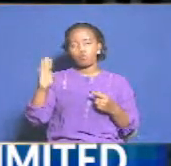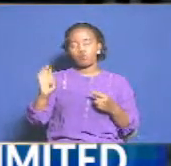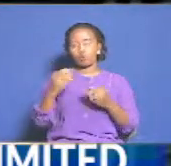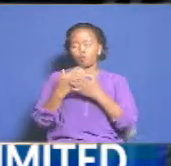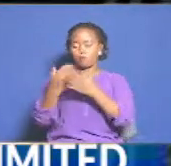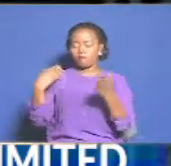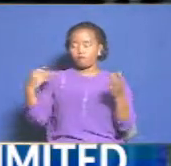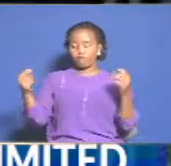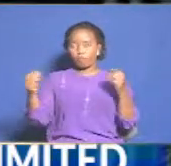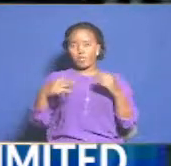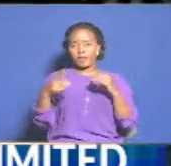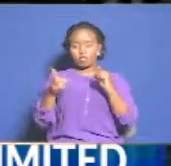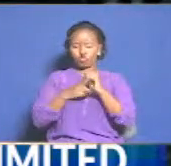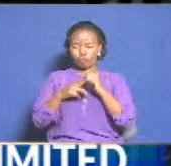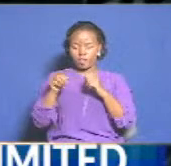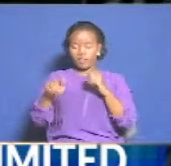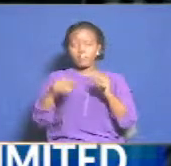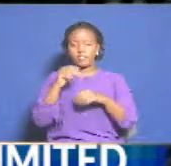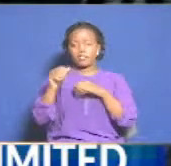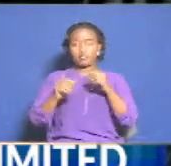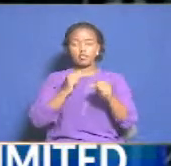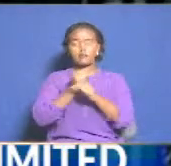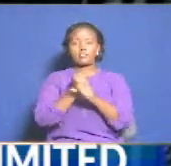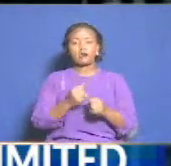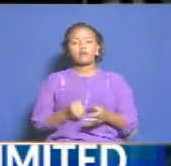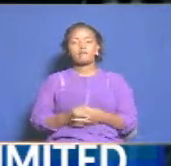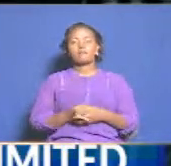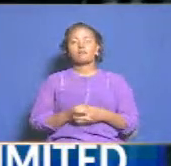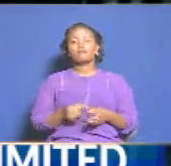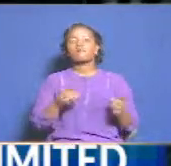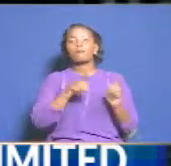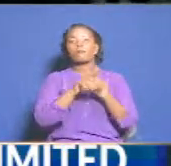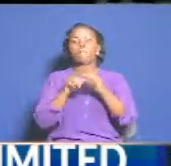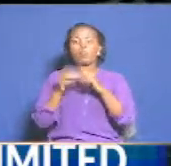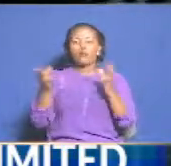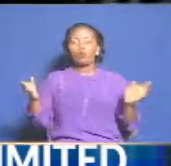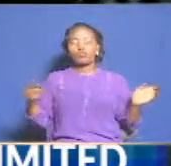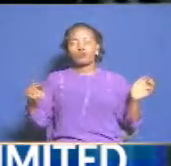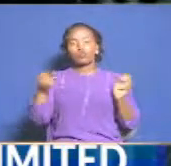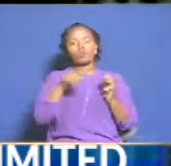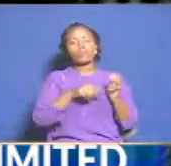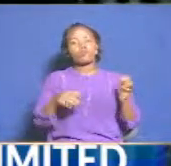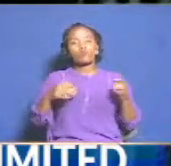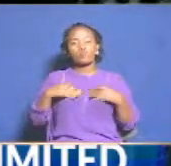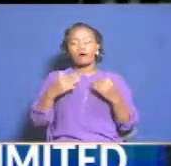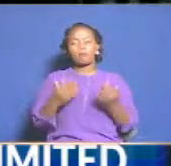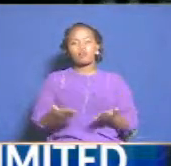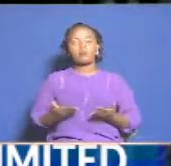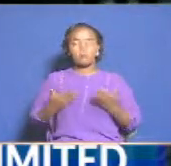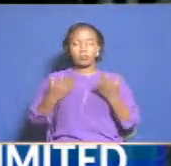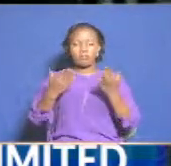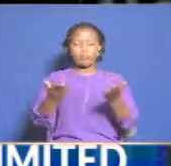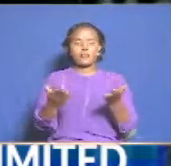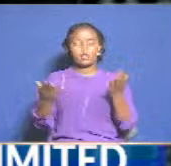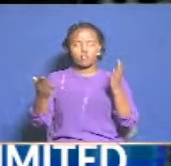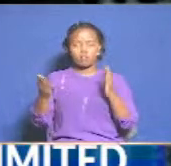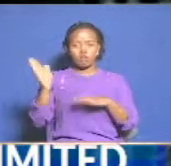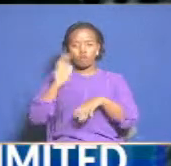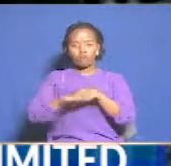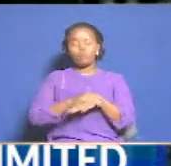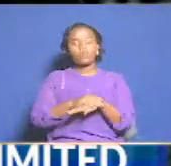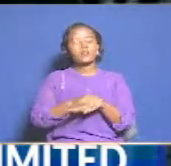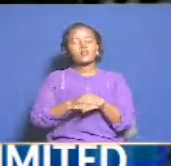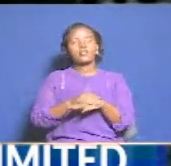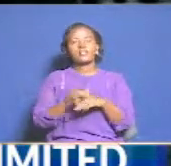year. In so doing, we will be providing decent and gainful